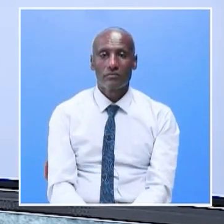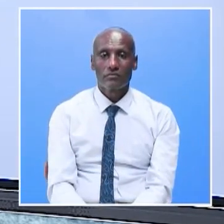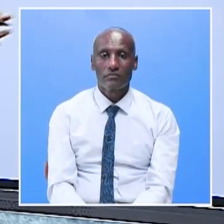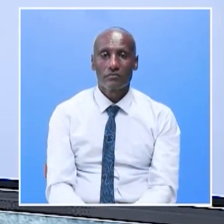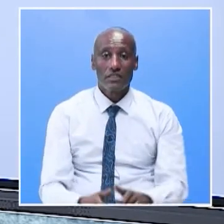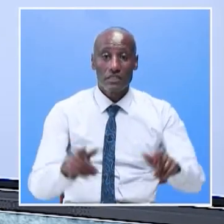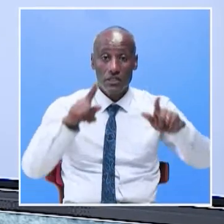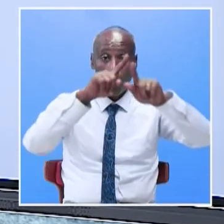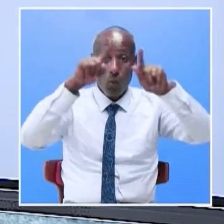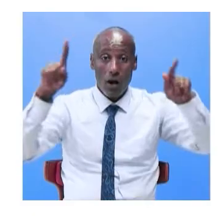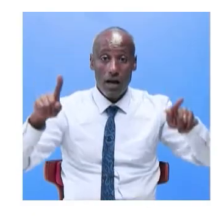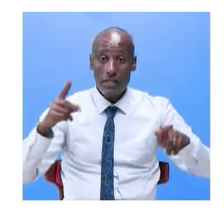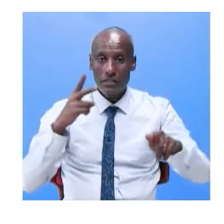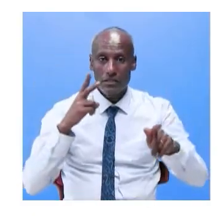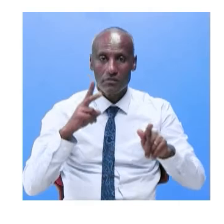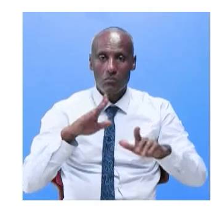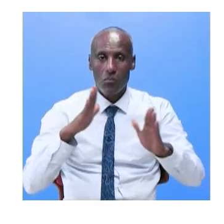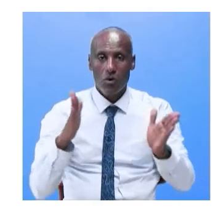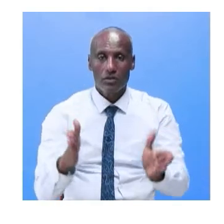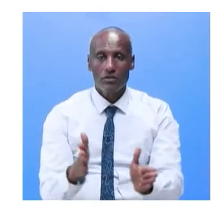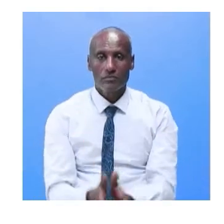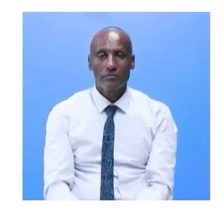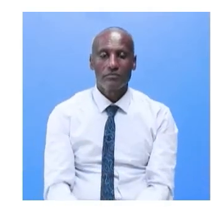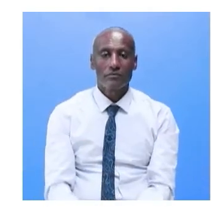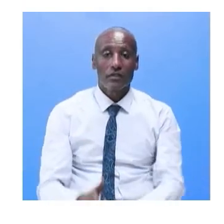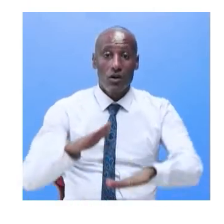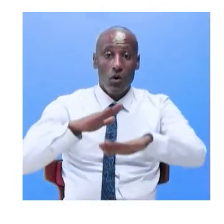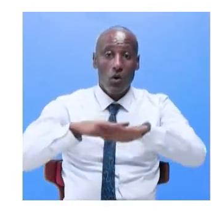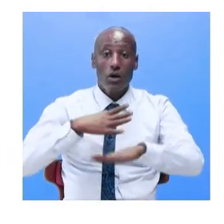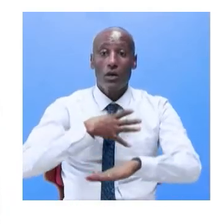the whiteboard, we can mention one on white